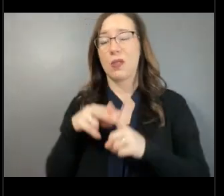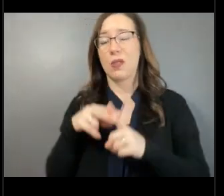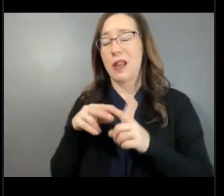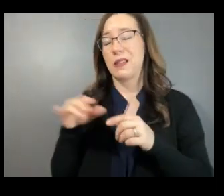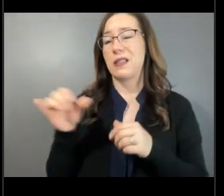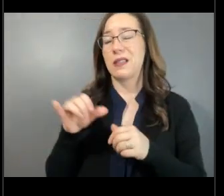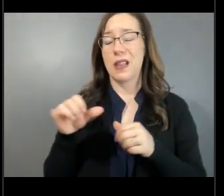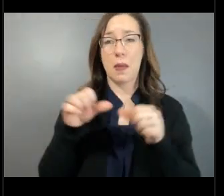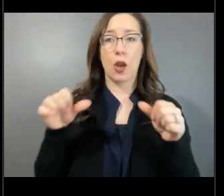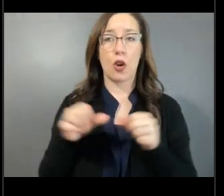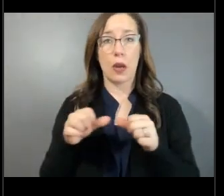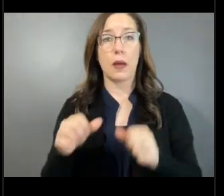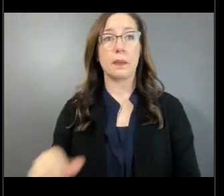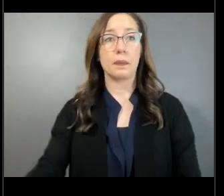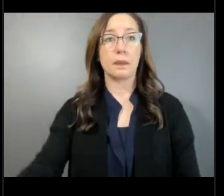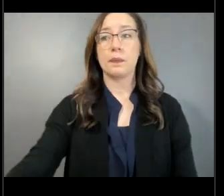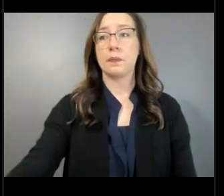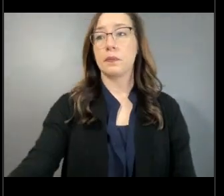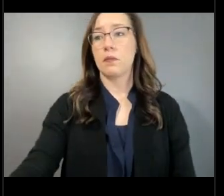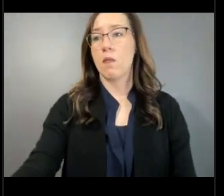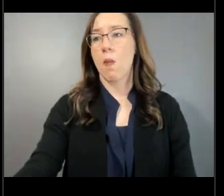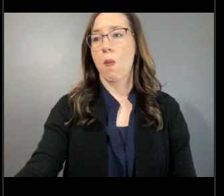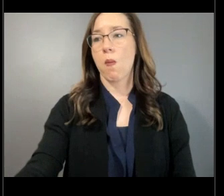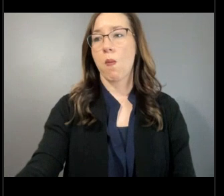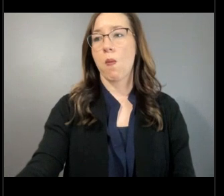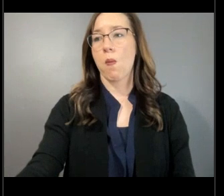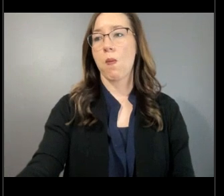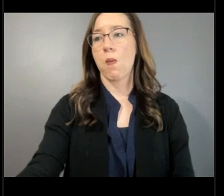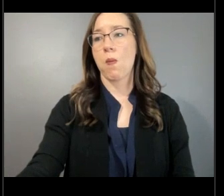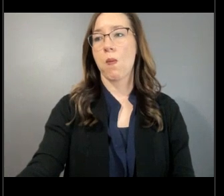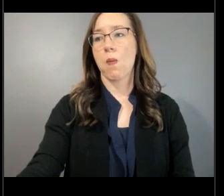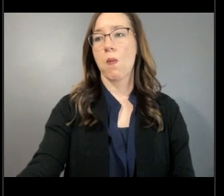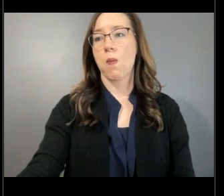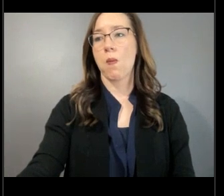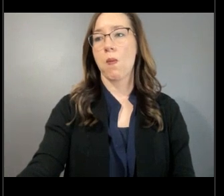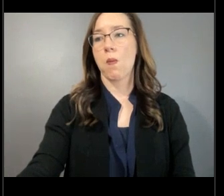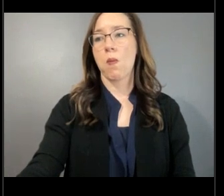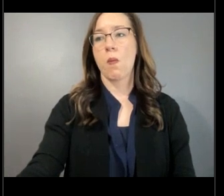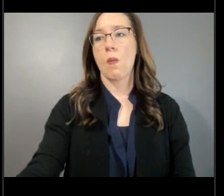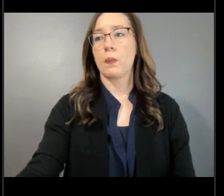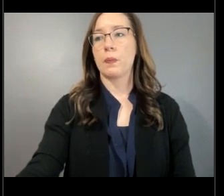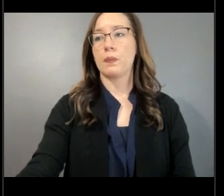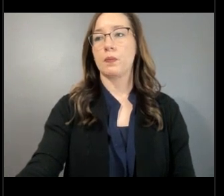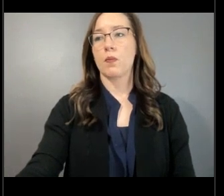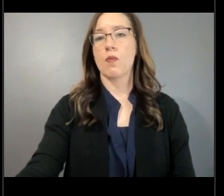same area. For example, in a counter run.